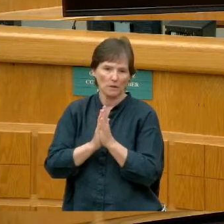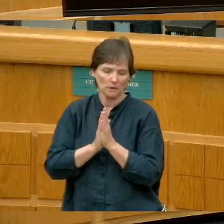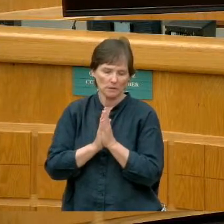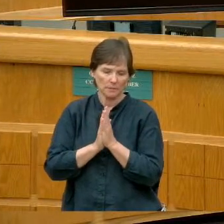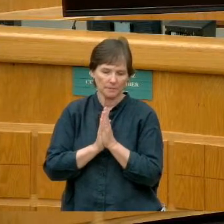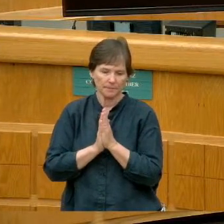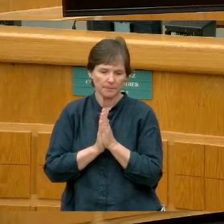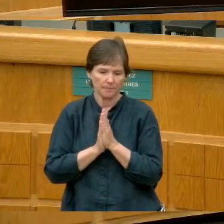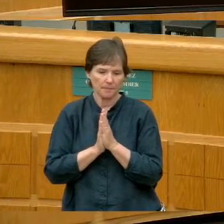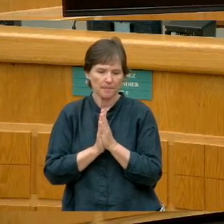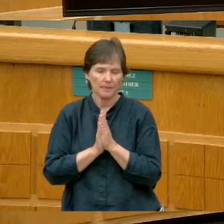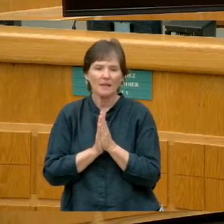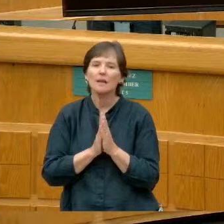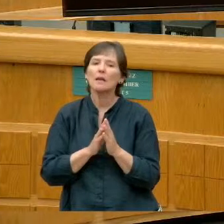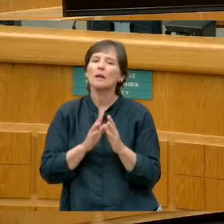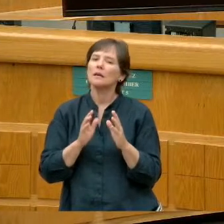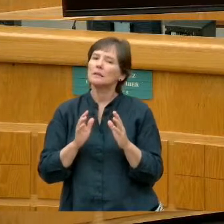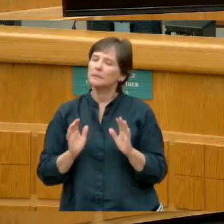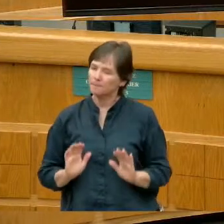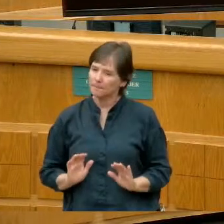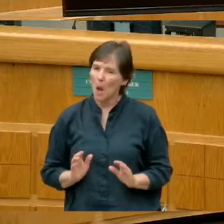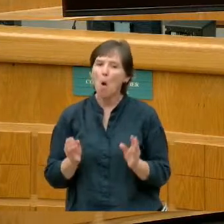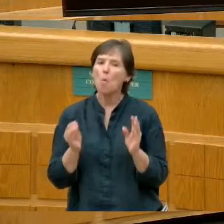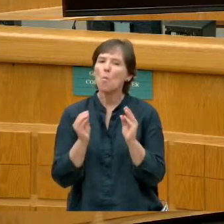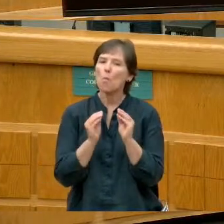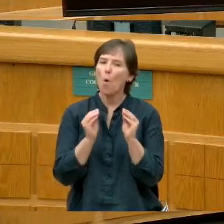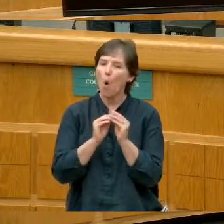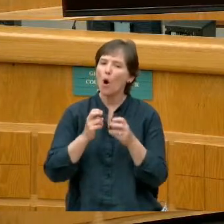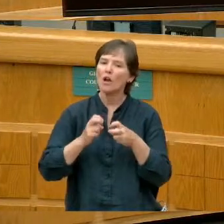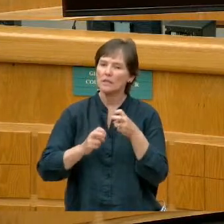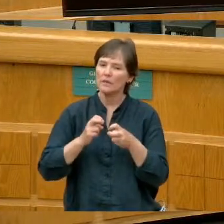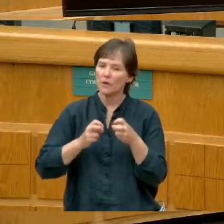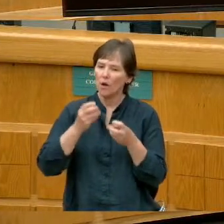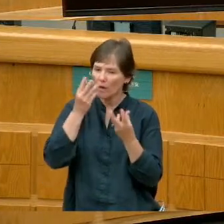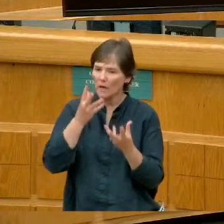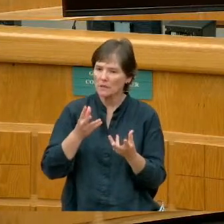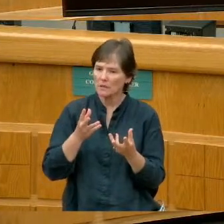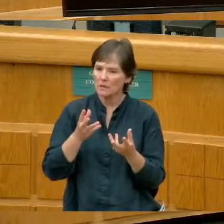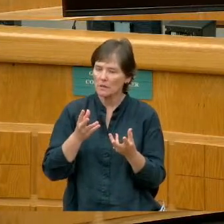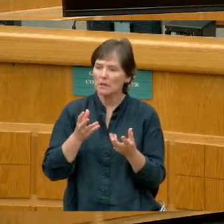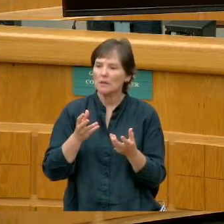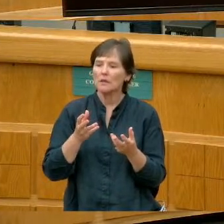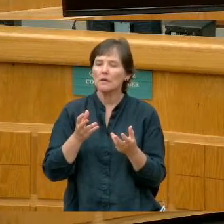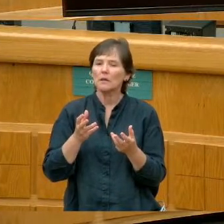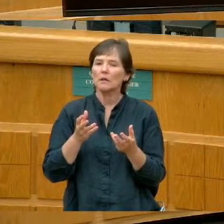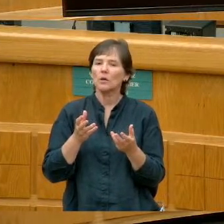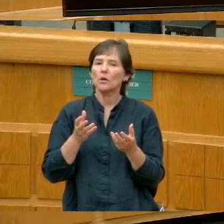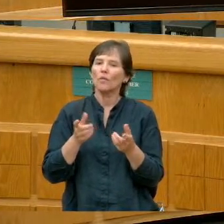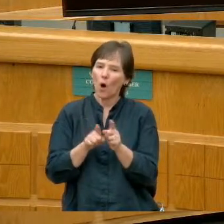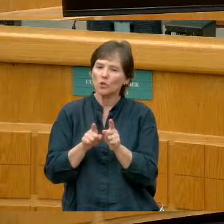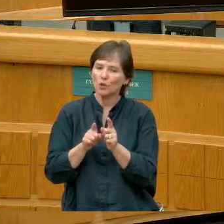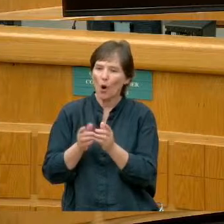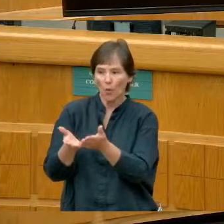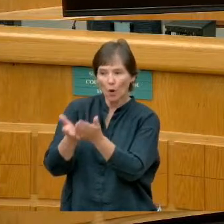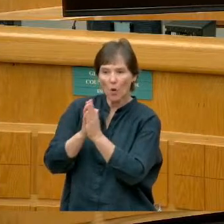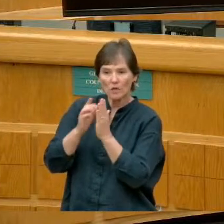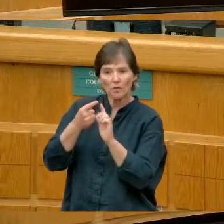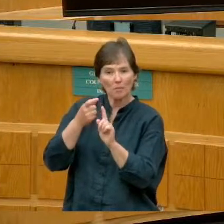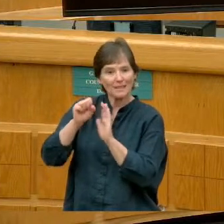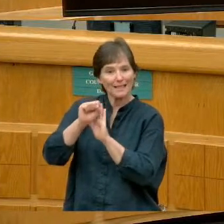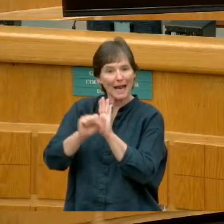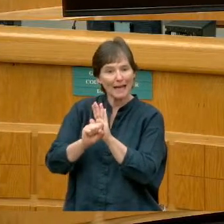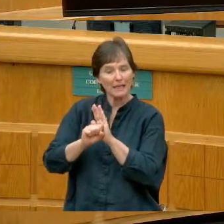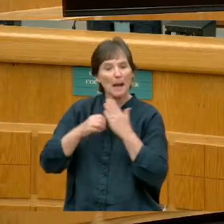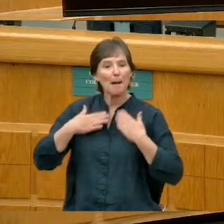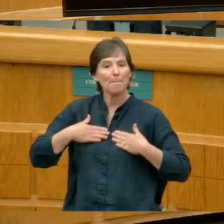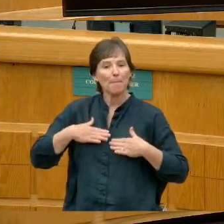This is also difficult, but I need to let you know that we've also requested body bags, and where I told you earlier that we have a reputation for